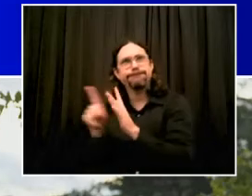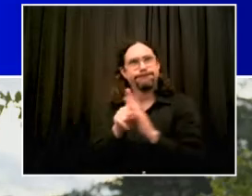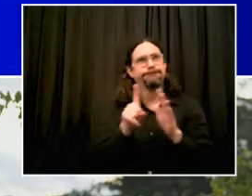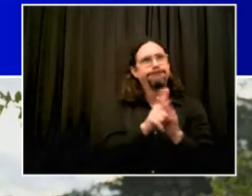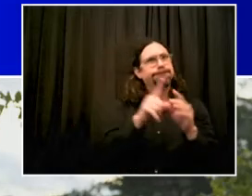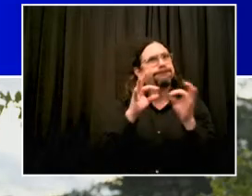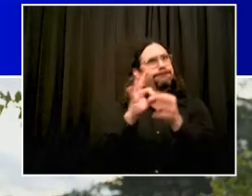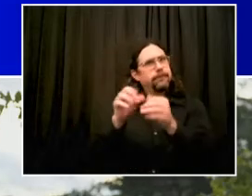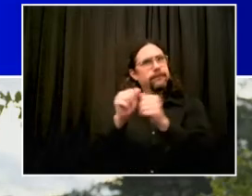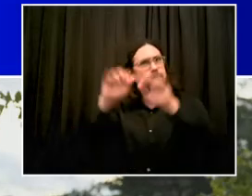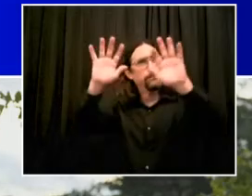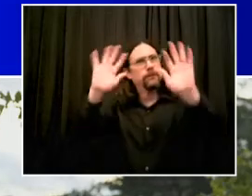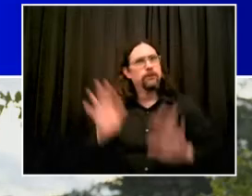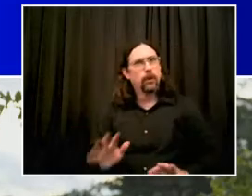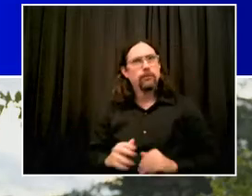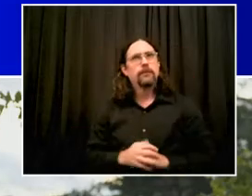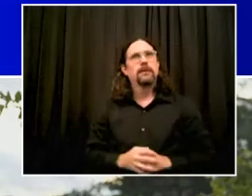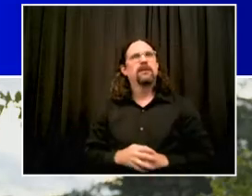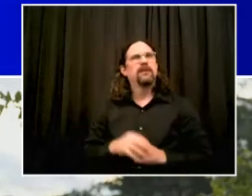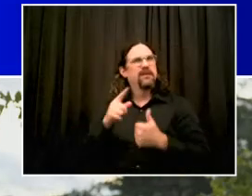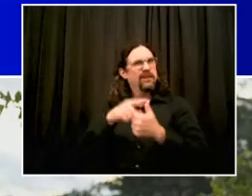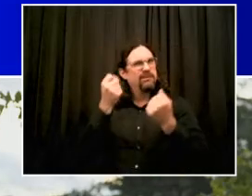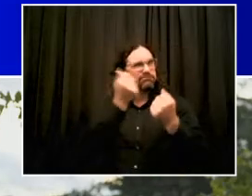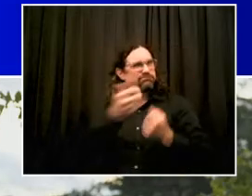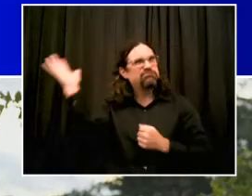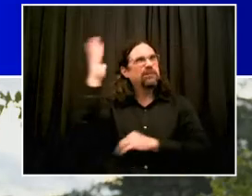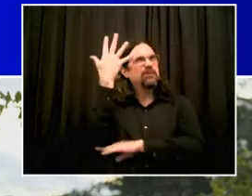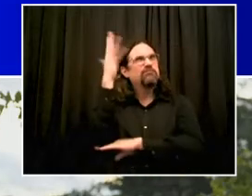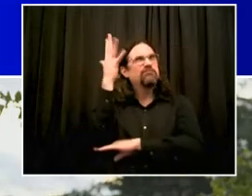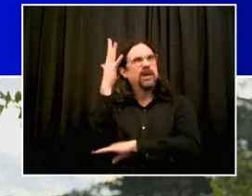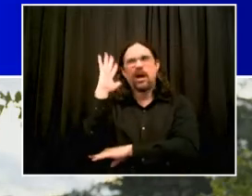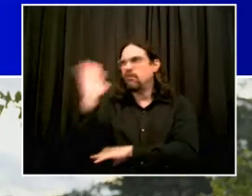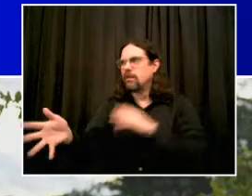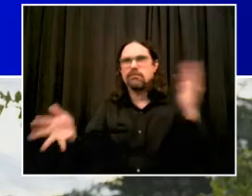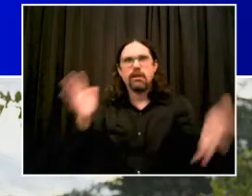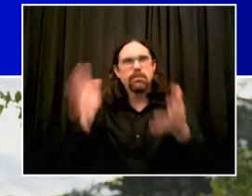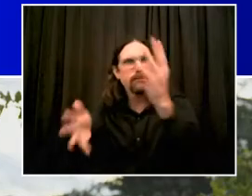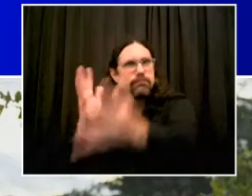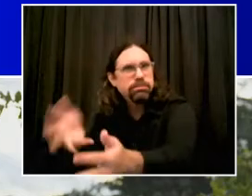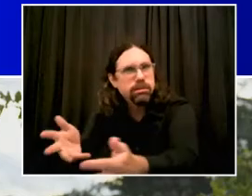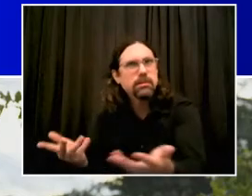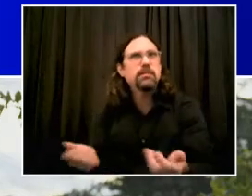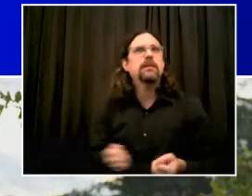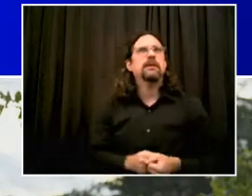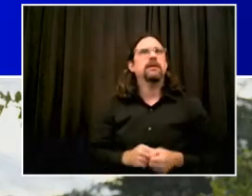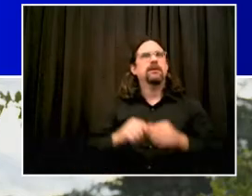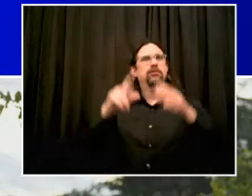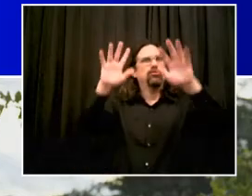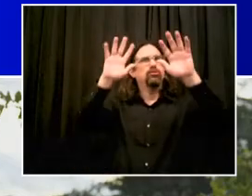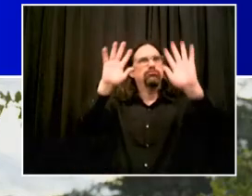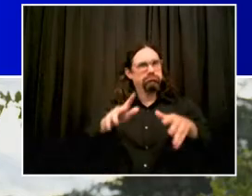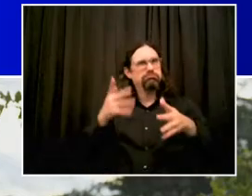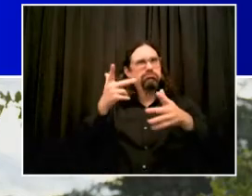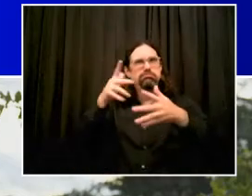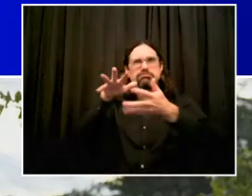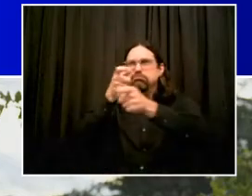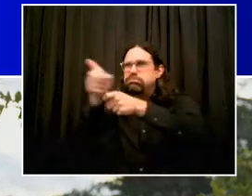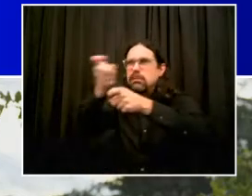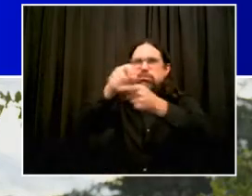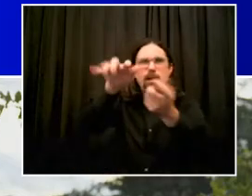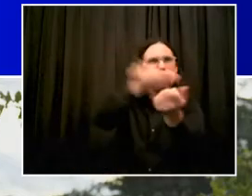and most horribly we lost a New Yorker to a falling tree in Queens, another New Yorker very seriously injured in